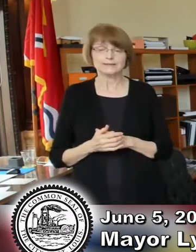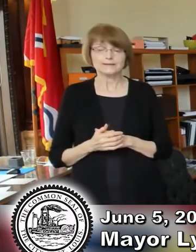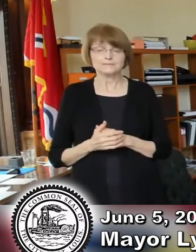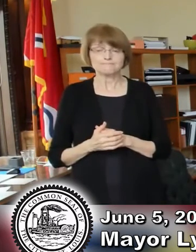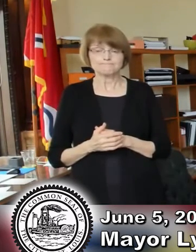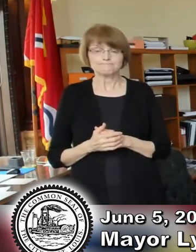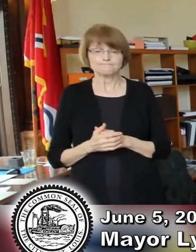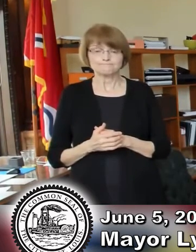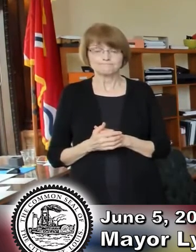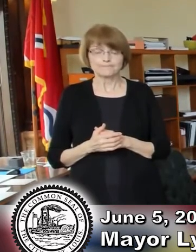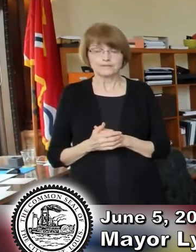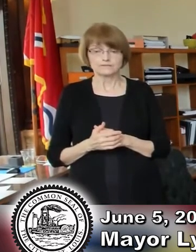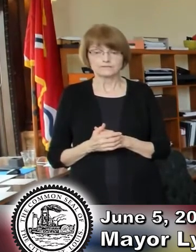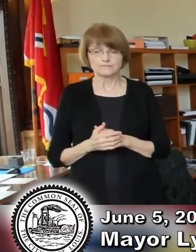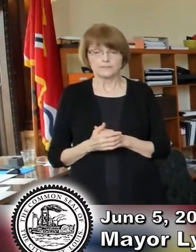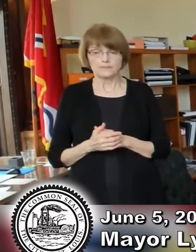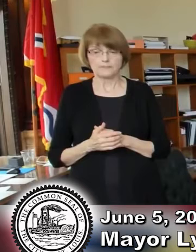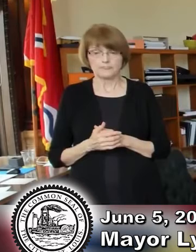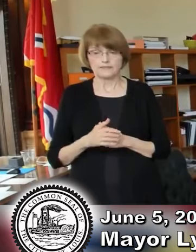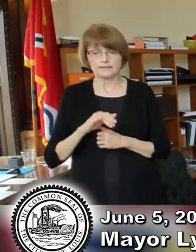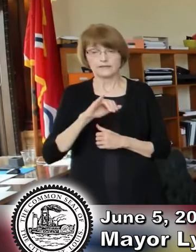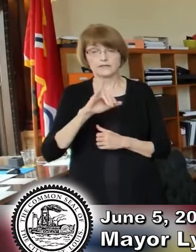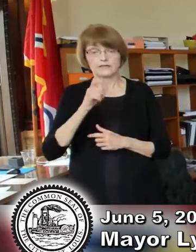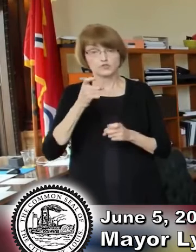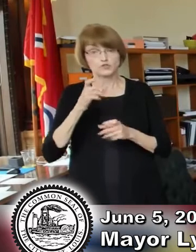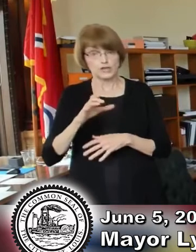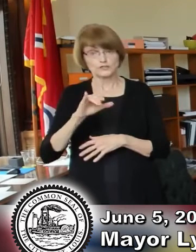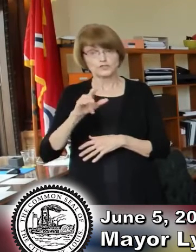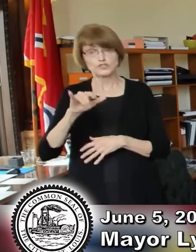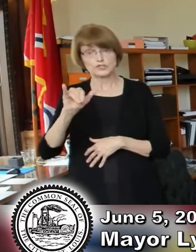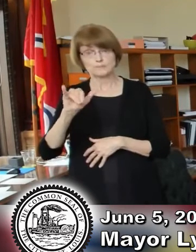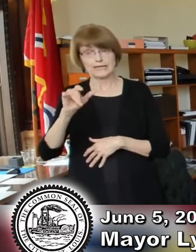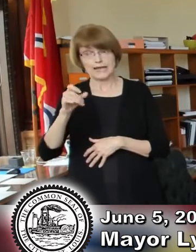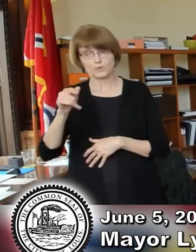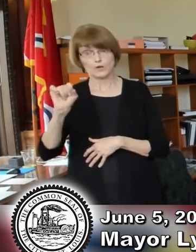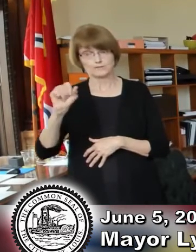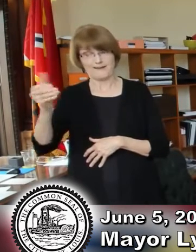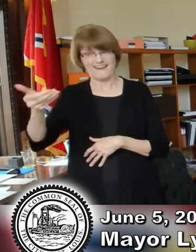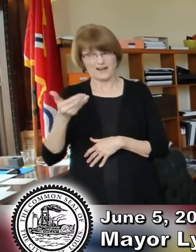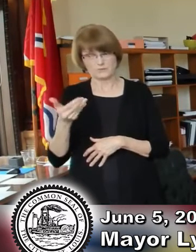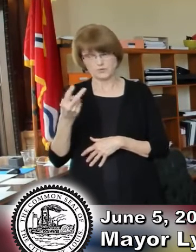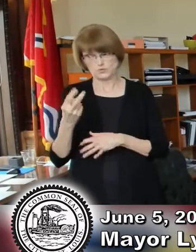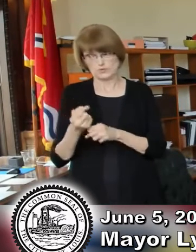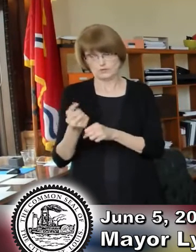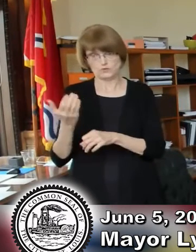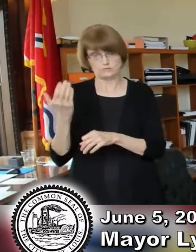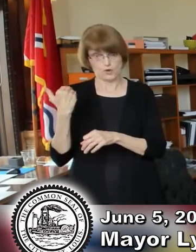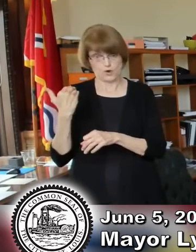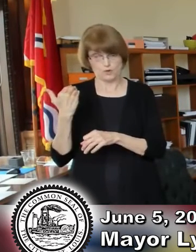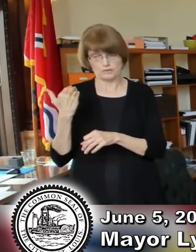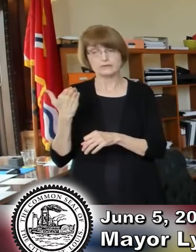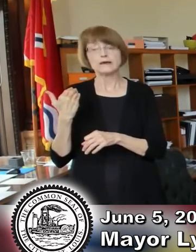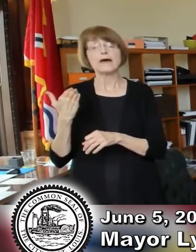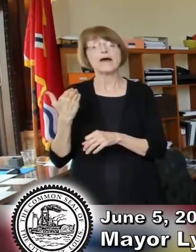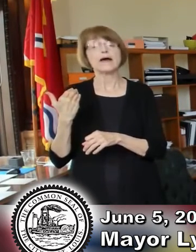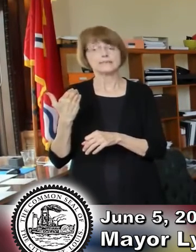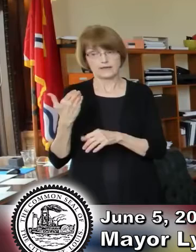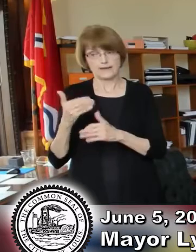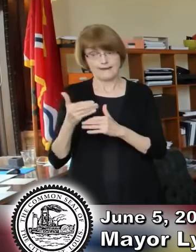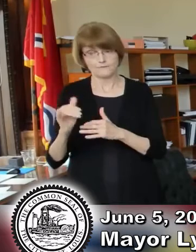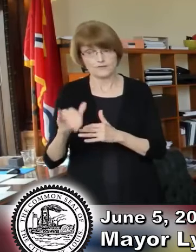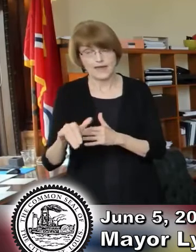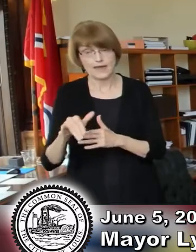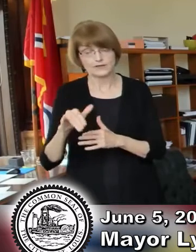So when I hired Judge Jimmy Edwards a couple years ago, and soon after that, Chief John Hayden,